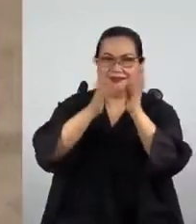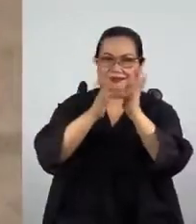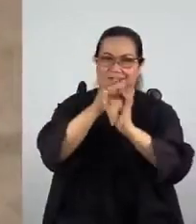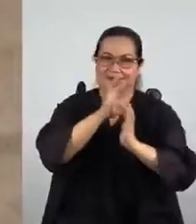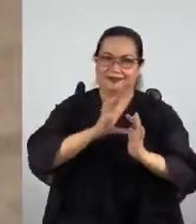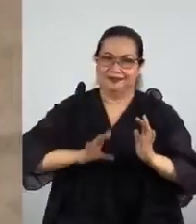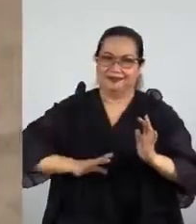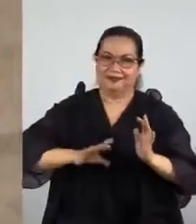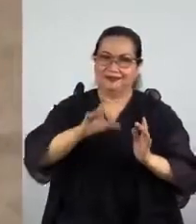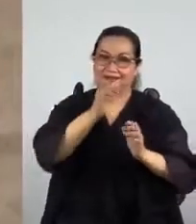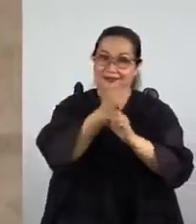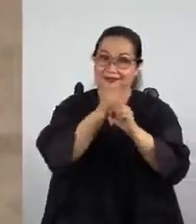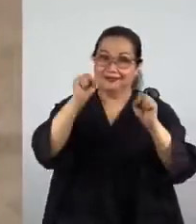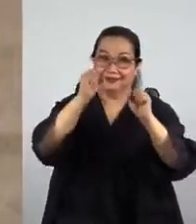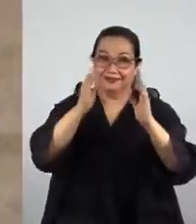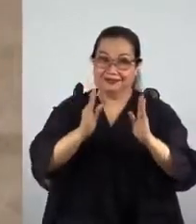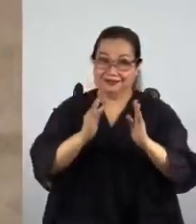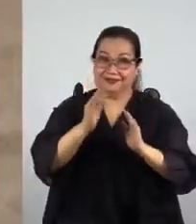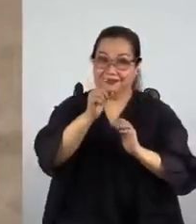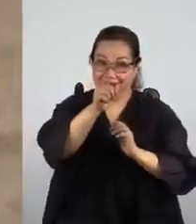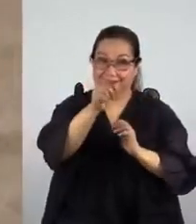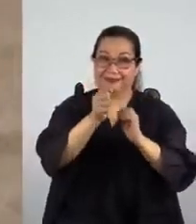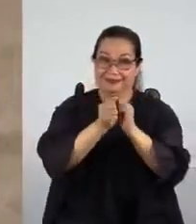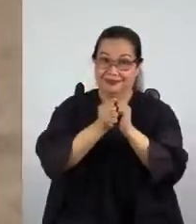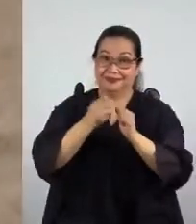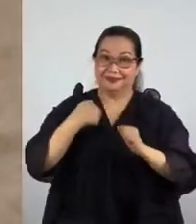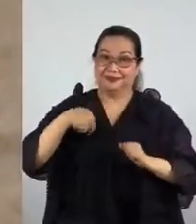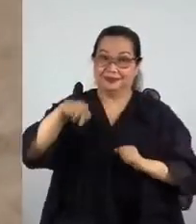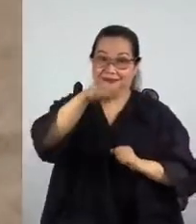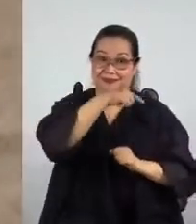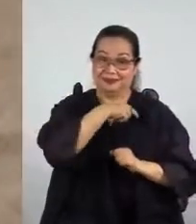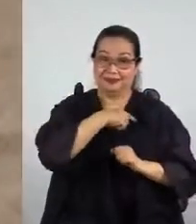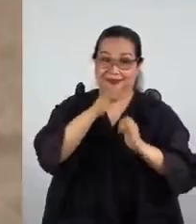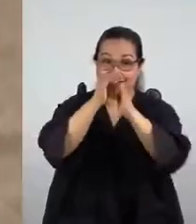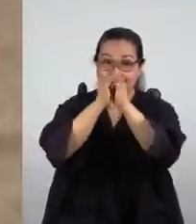as your Lord and Savior, and you're here with us, worshiping.